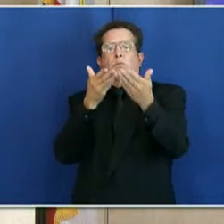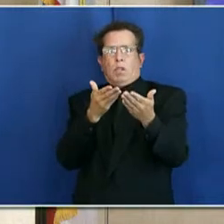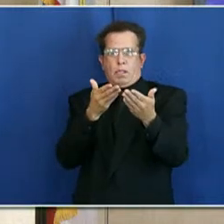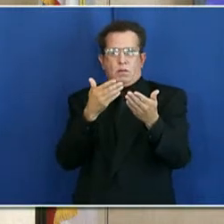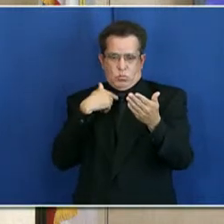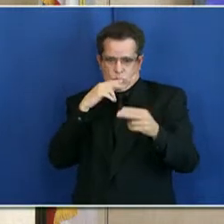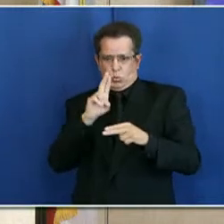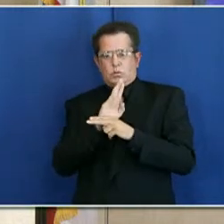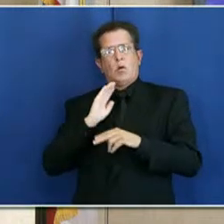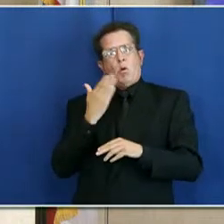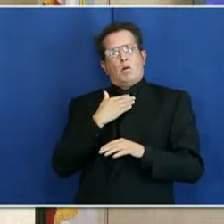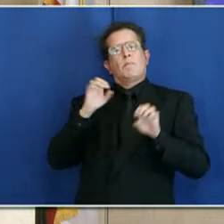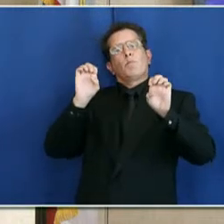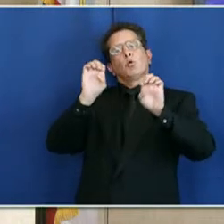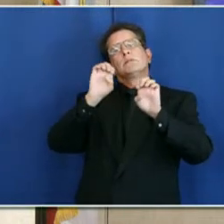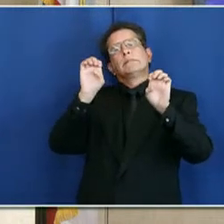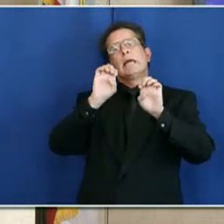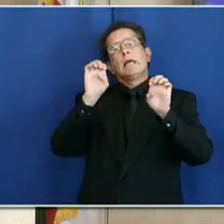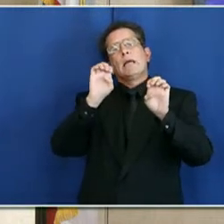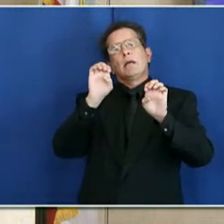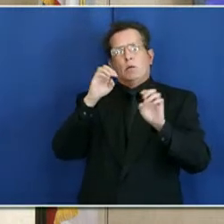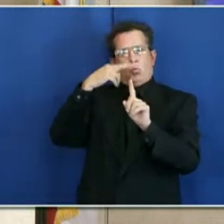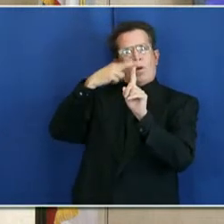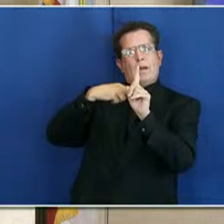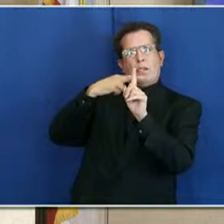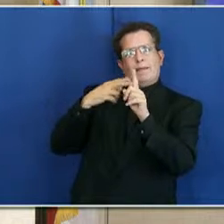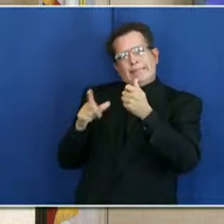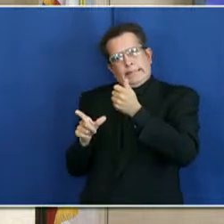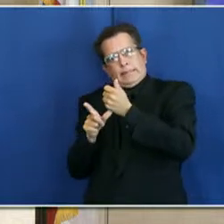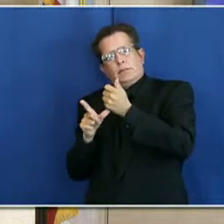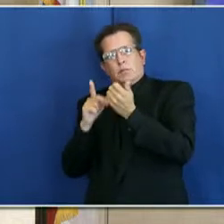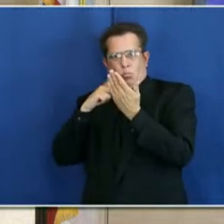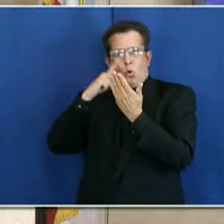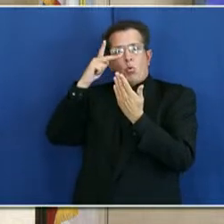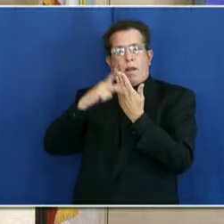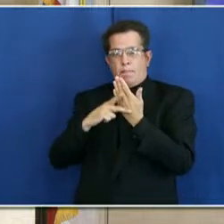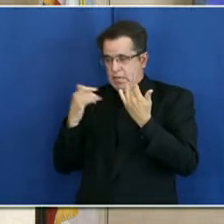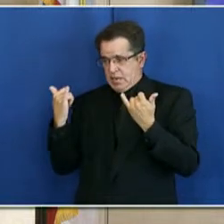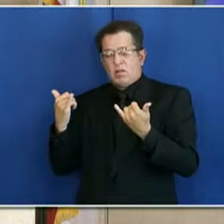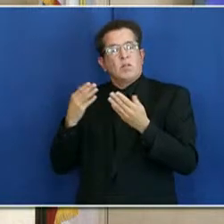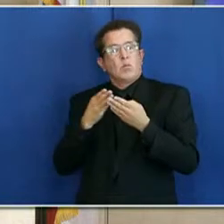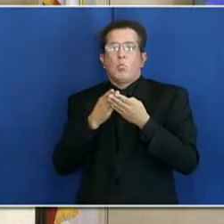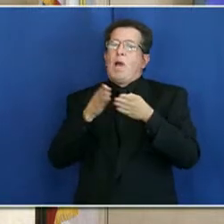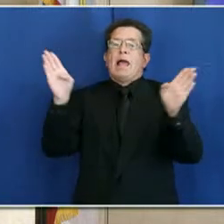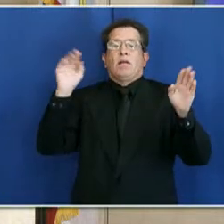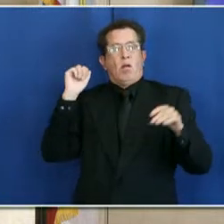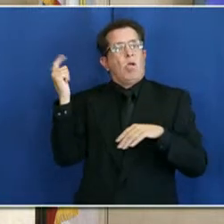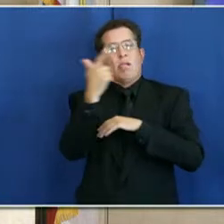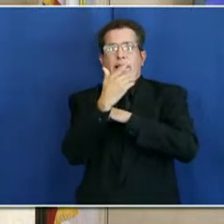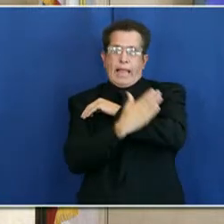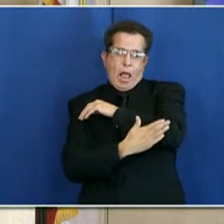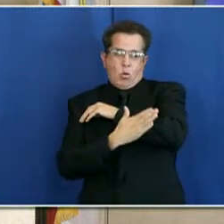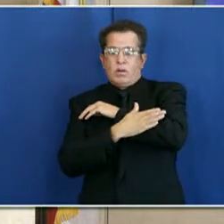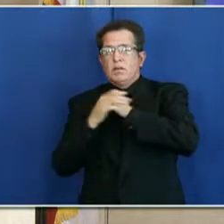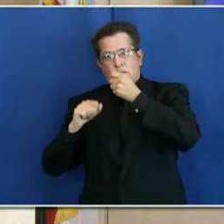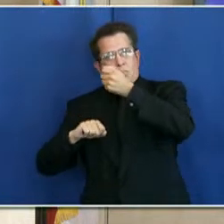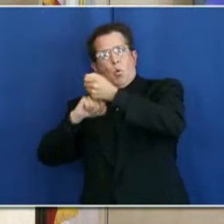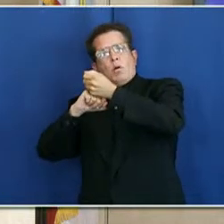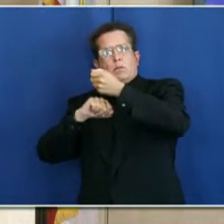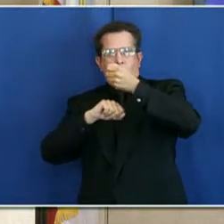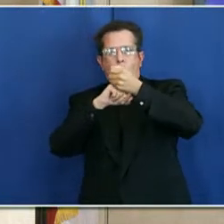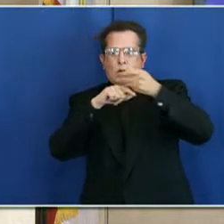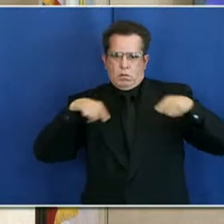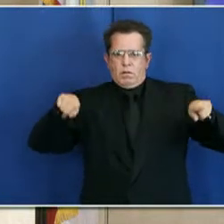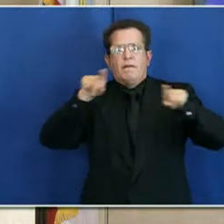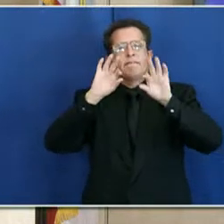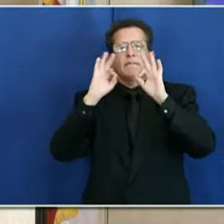county's existing emergency rental assistance program and extends it countywide to support families struggling to make their